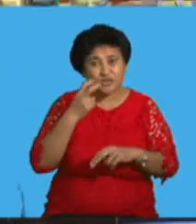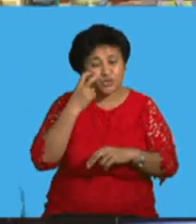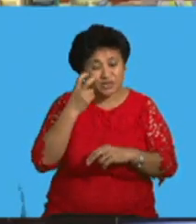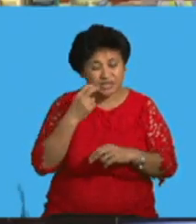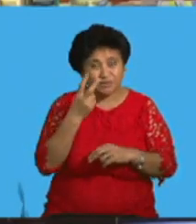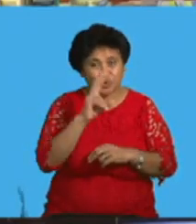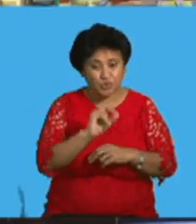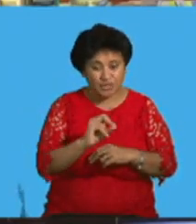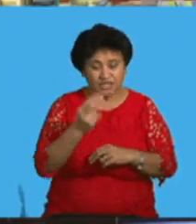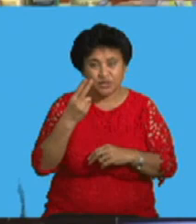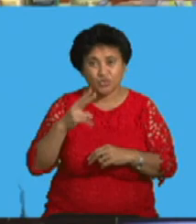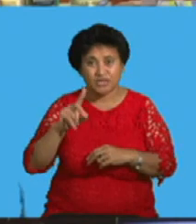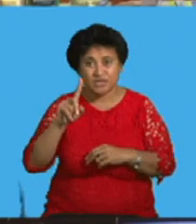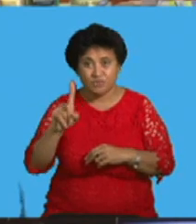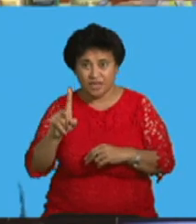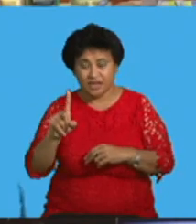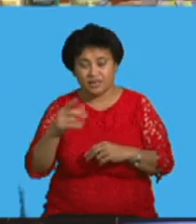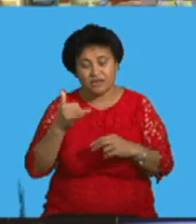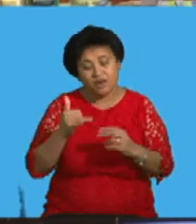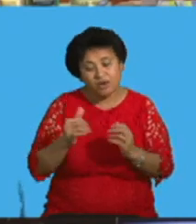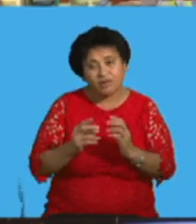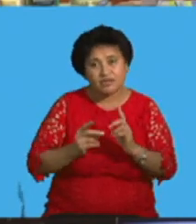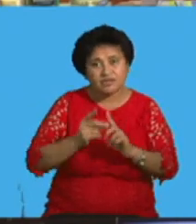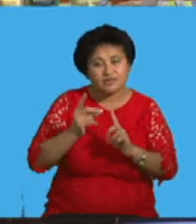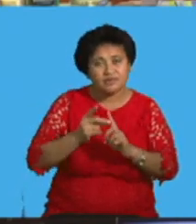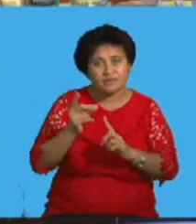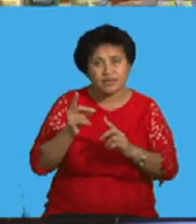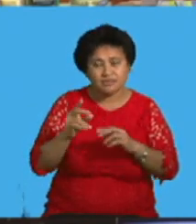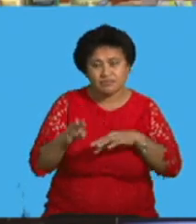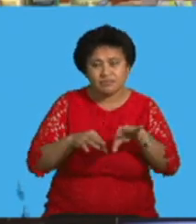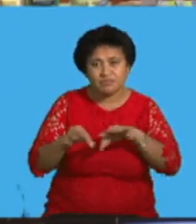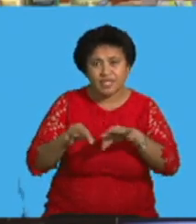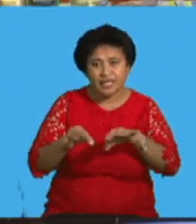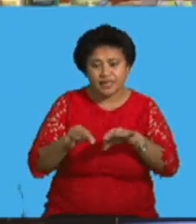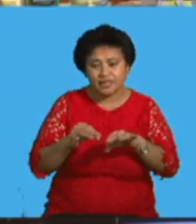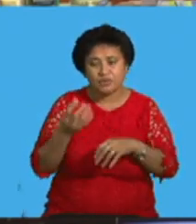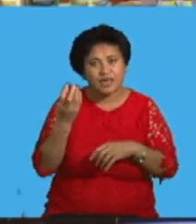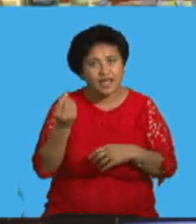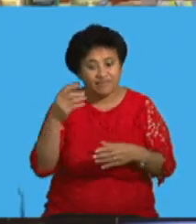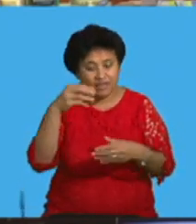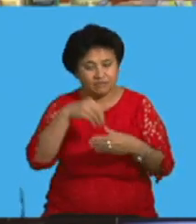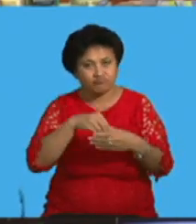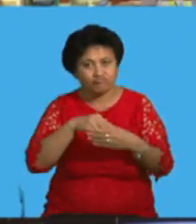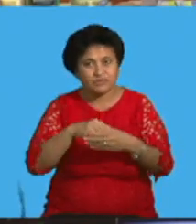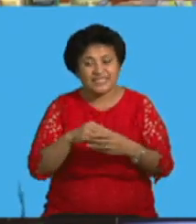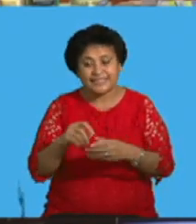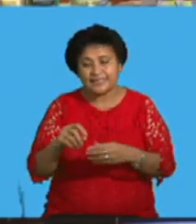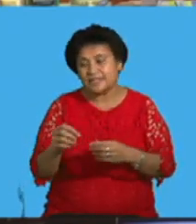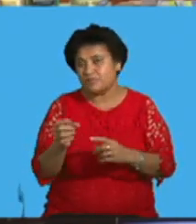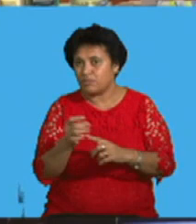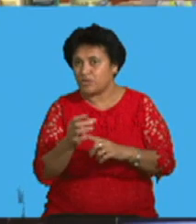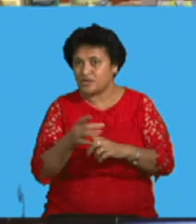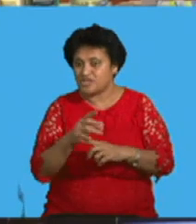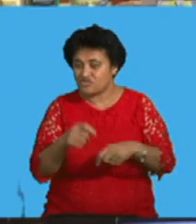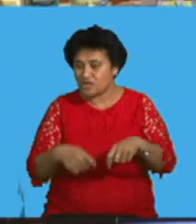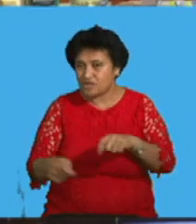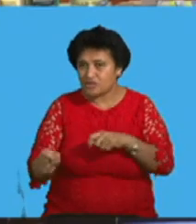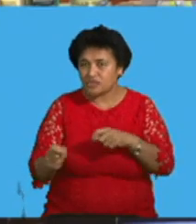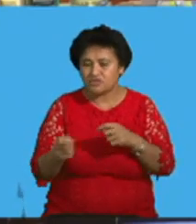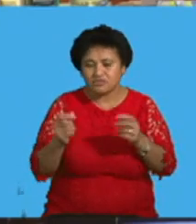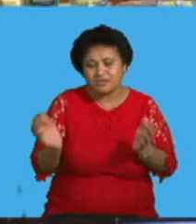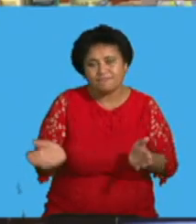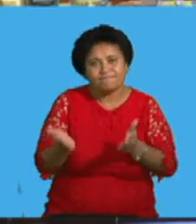or the Tourism Development Plan, provides for key strategies to enhance MSMEs'